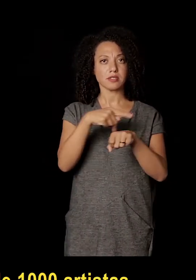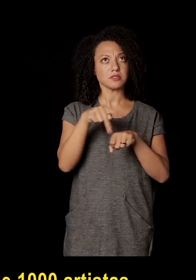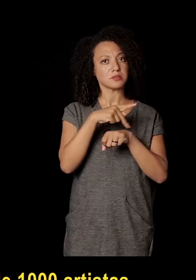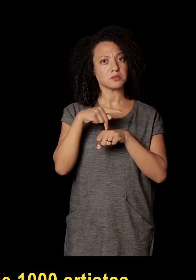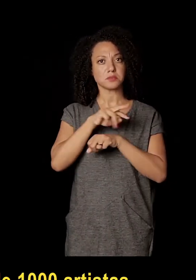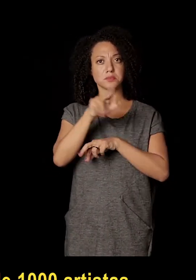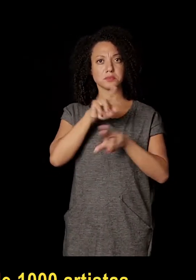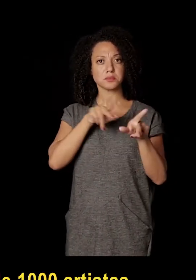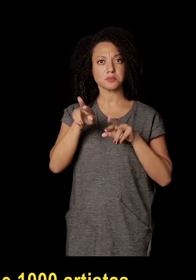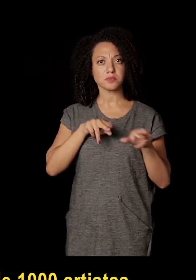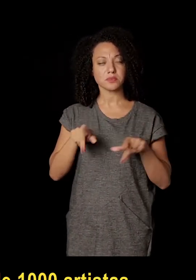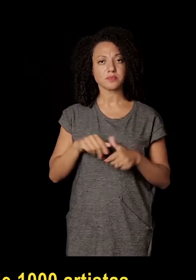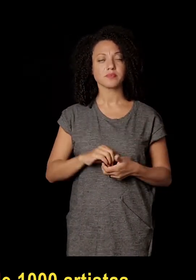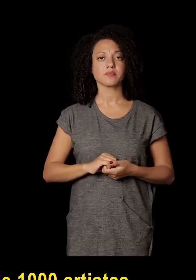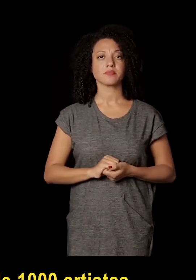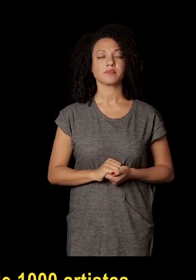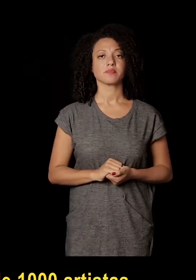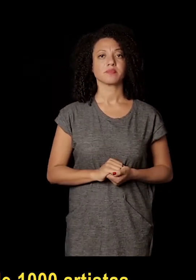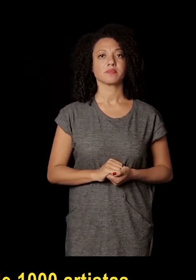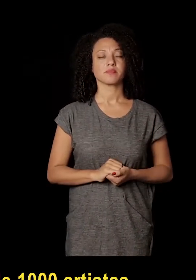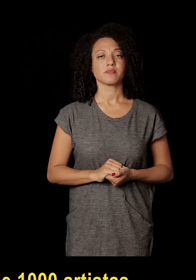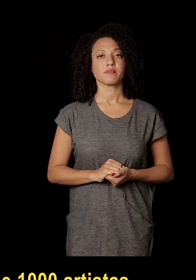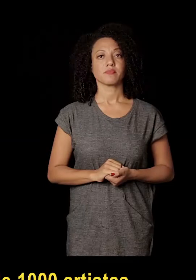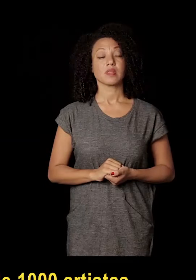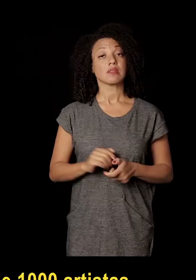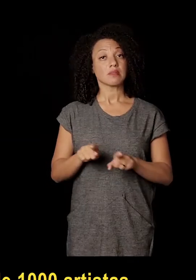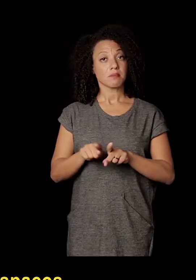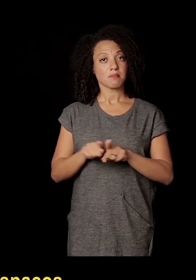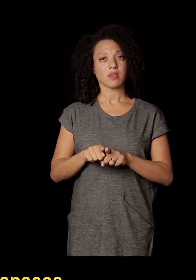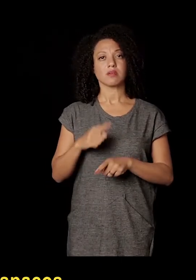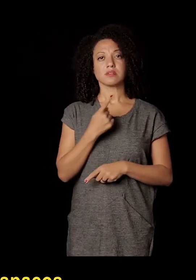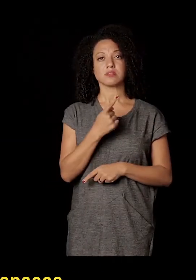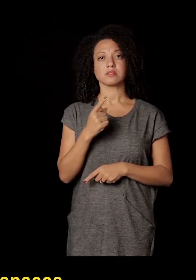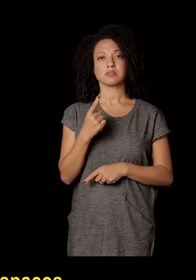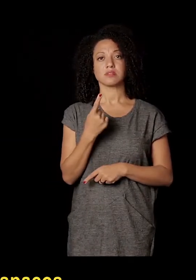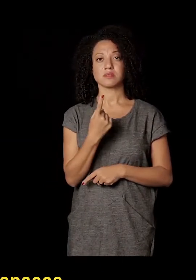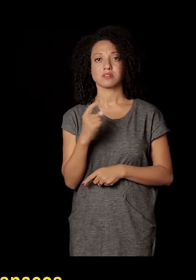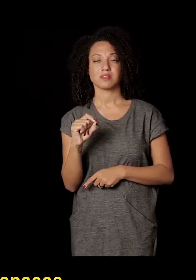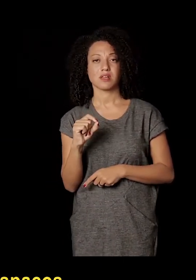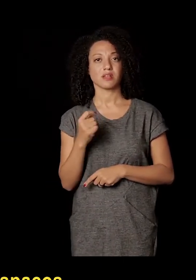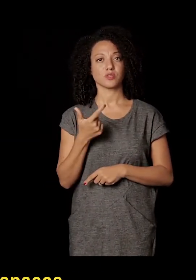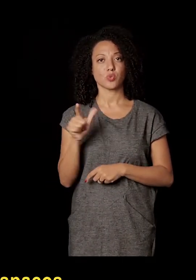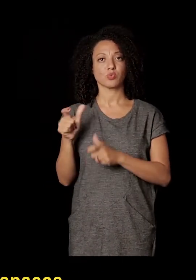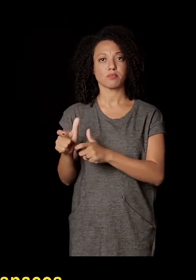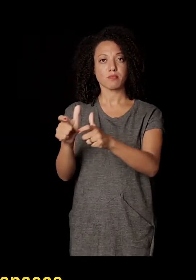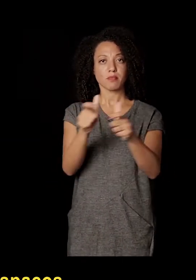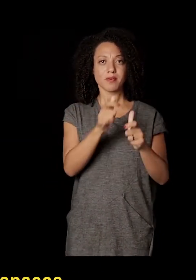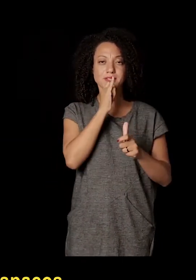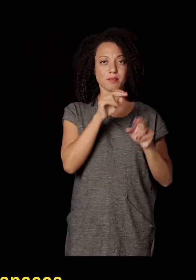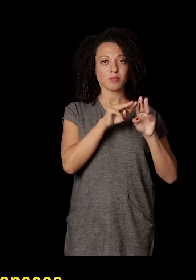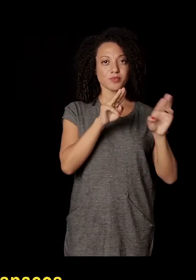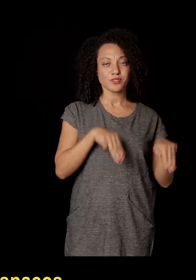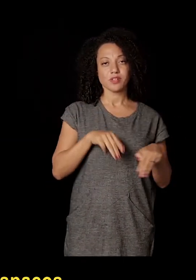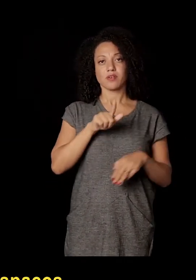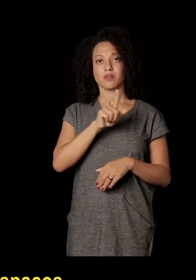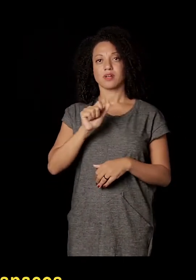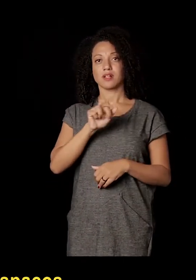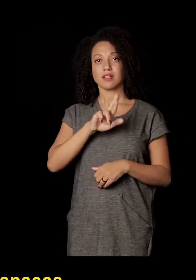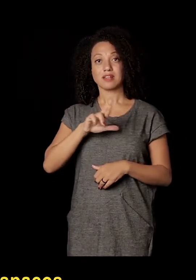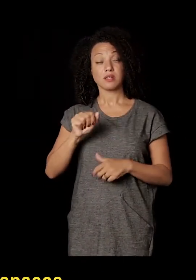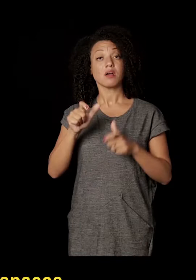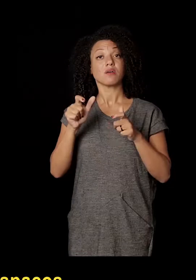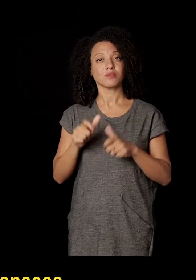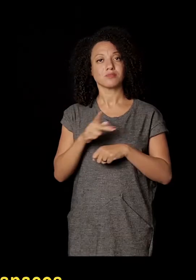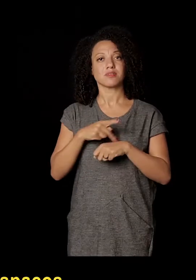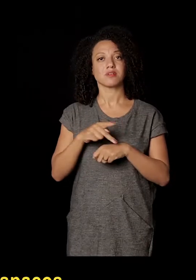1,000 artists, US and international, and work with 110 other spaces, museums,